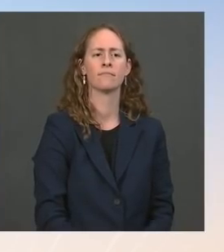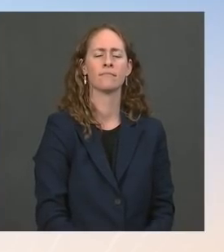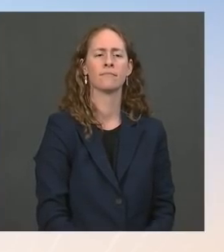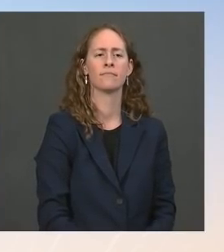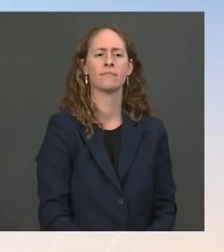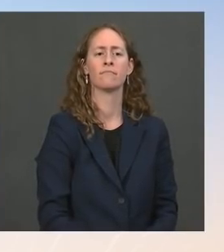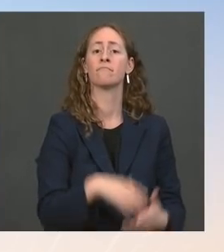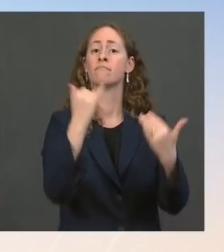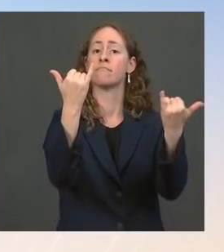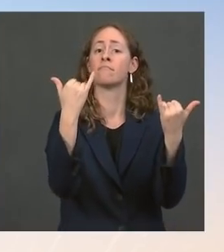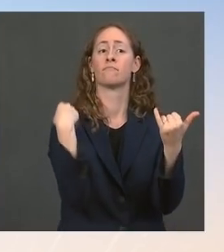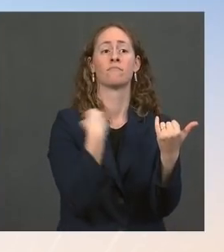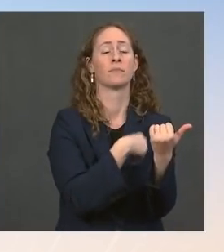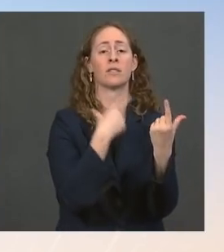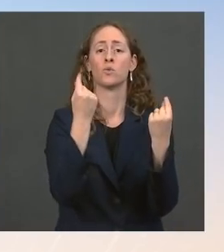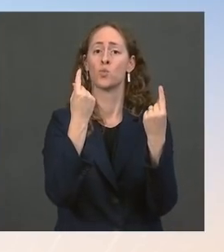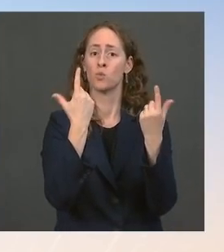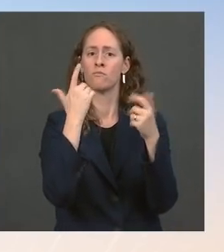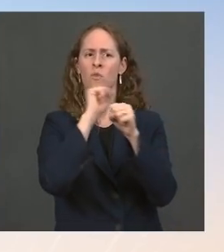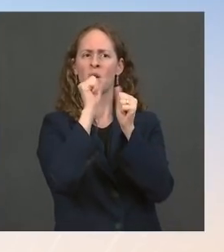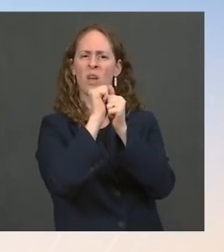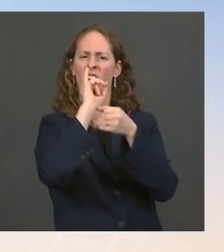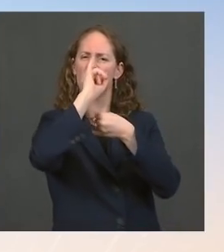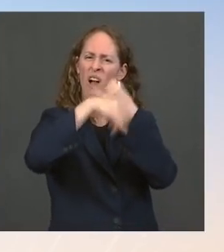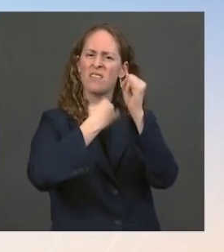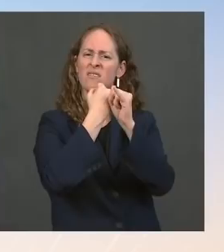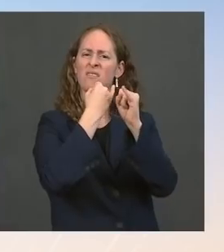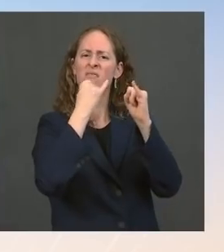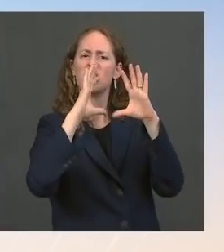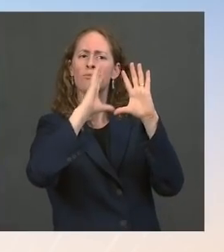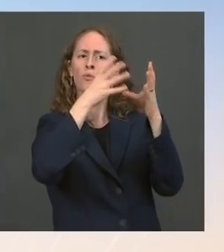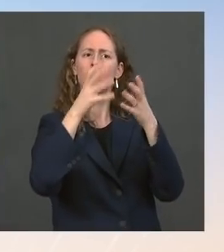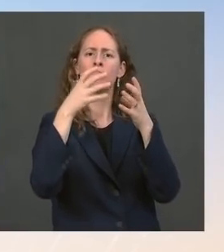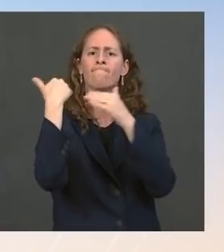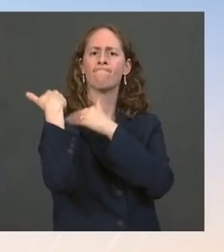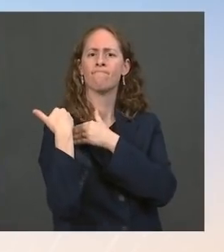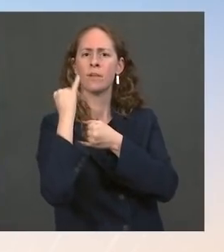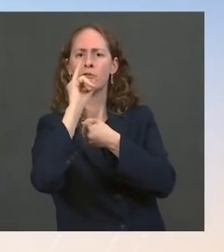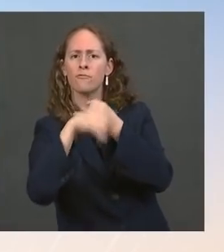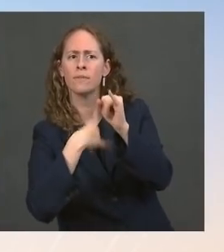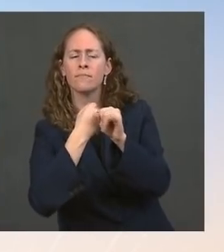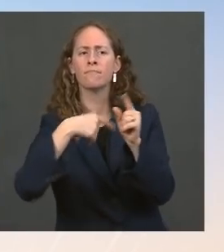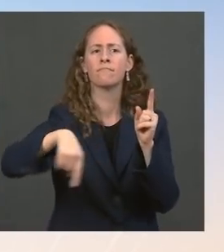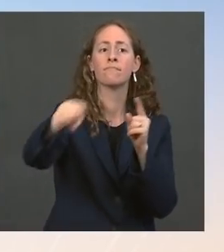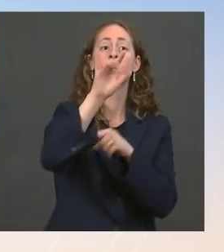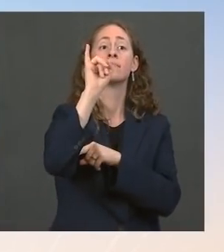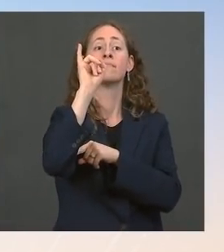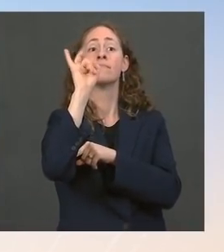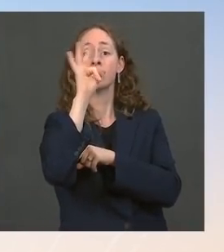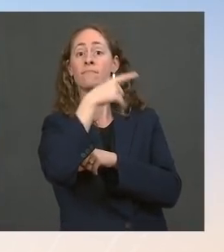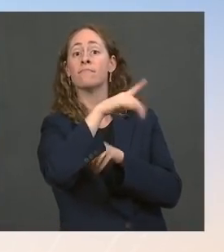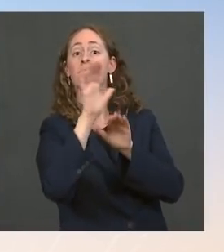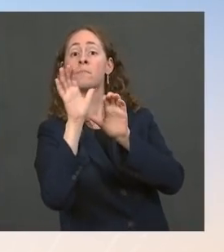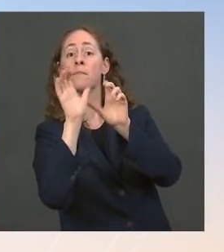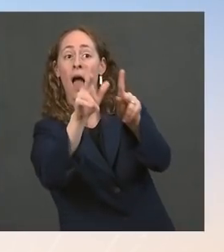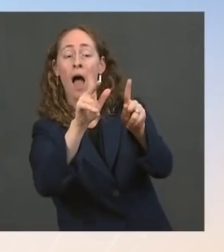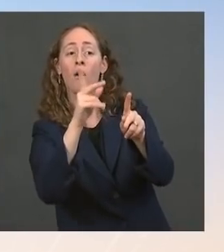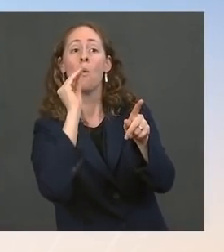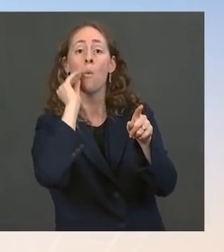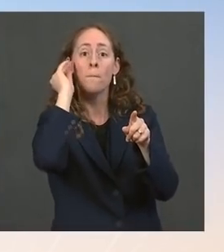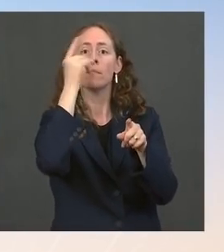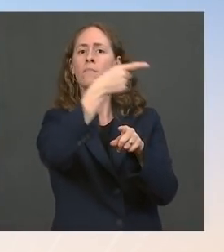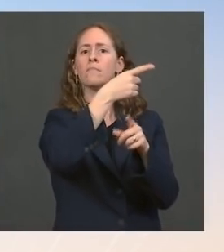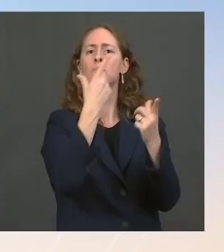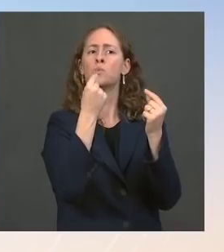International Organization on Migration to ensure that returning Haitian migrants are met at the airport and provided immediate assistance. So that's in the most